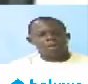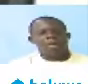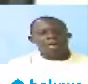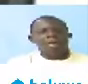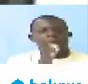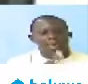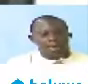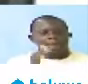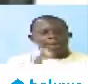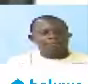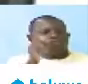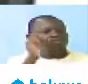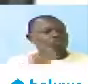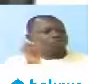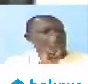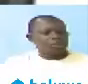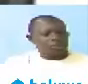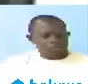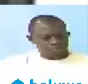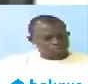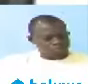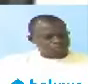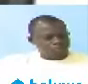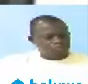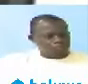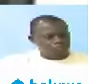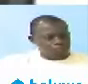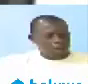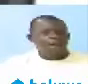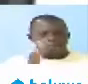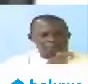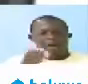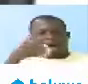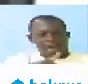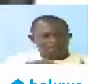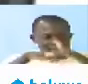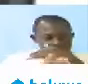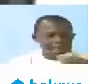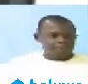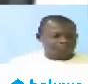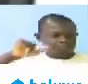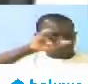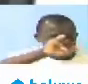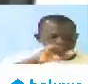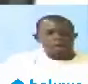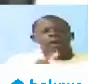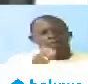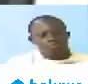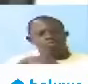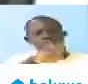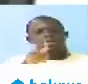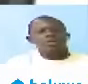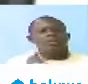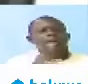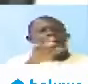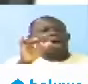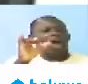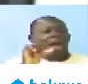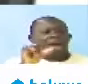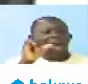no. We were made to board a train before we boarded that plane. Purkara Ivory Coast. So that we will go to Ivory Coast.